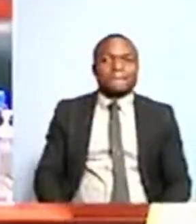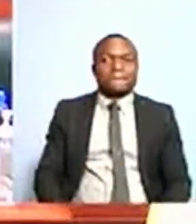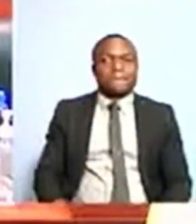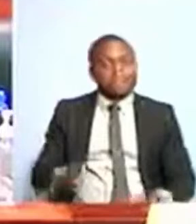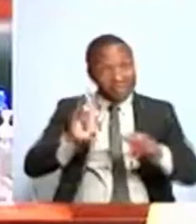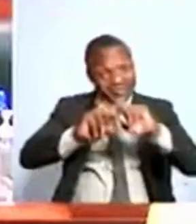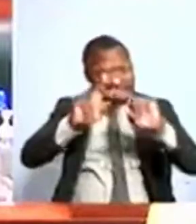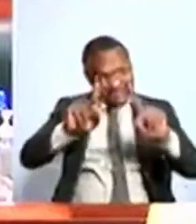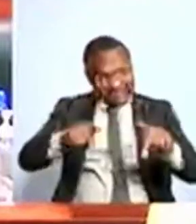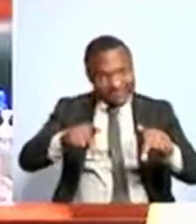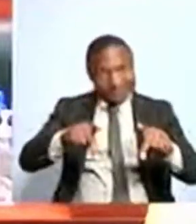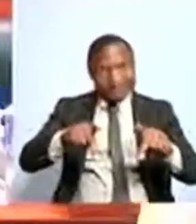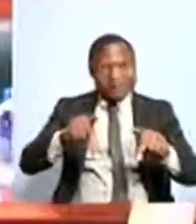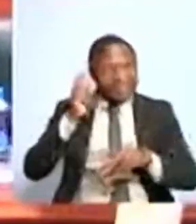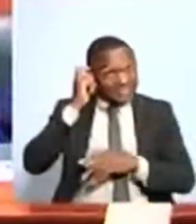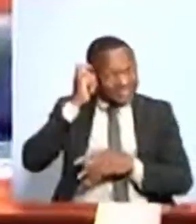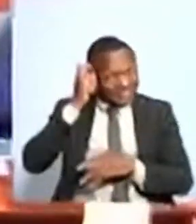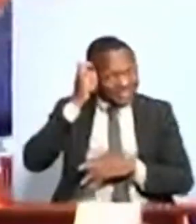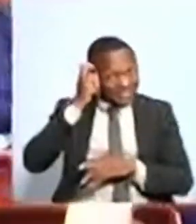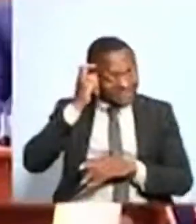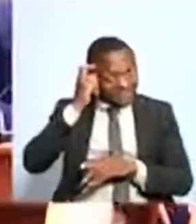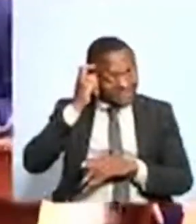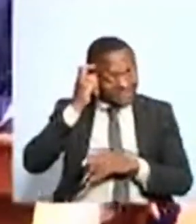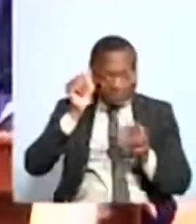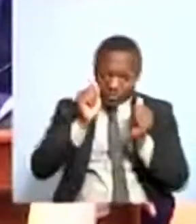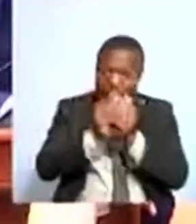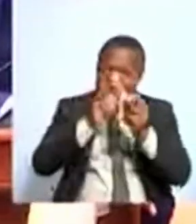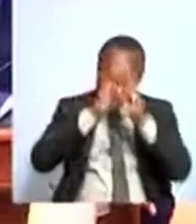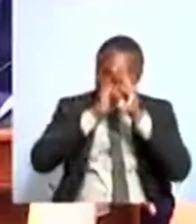Mr. Chair, I think with all due respect,